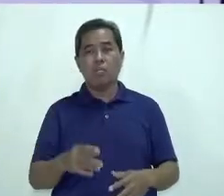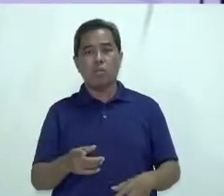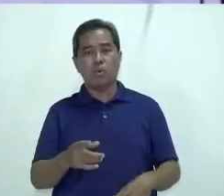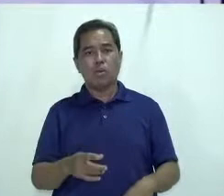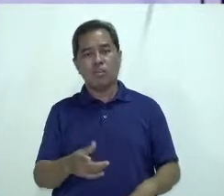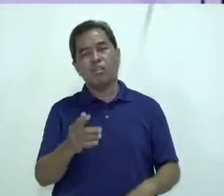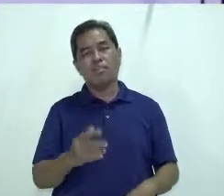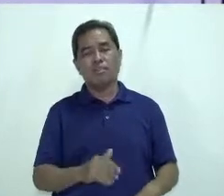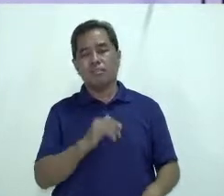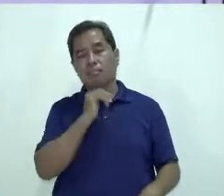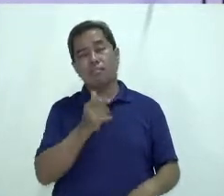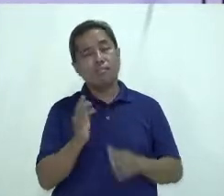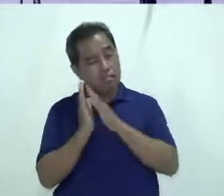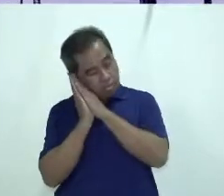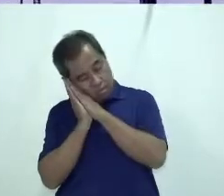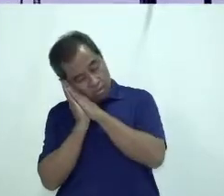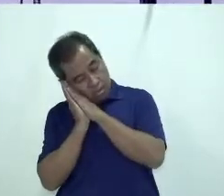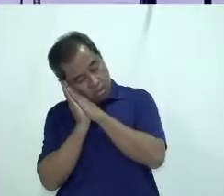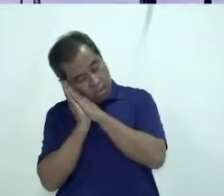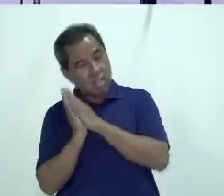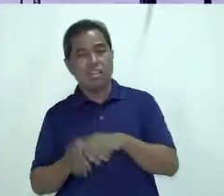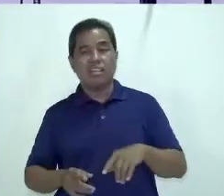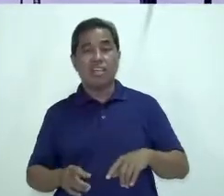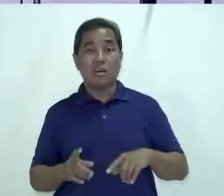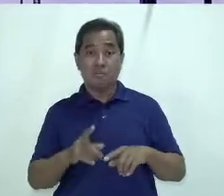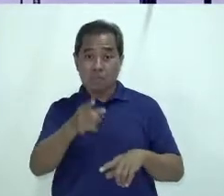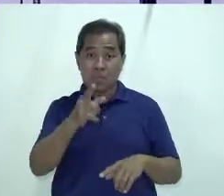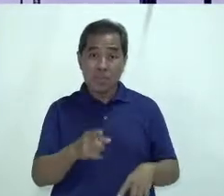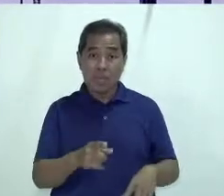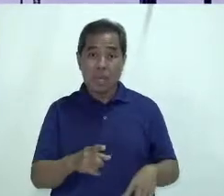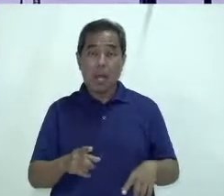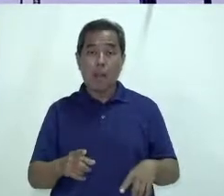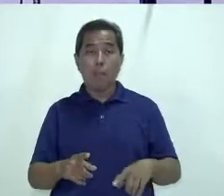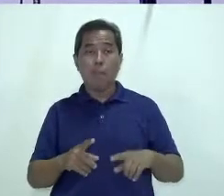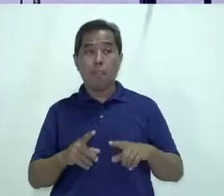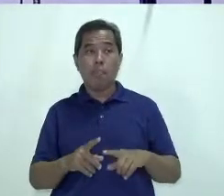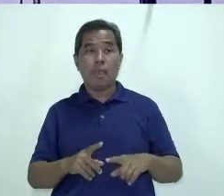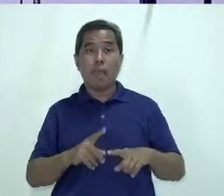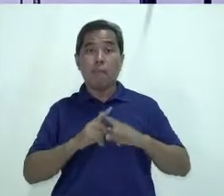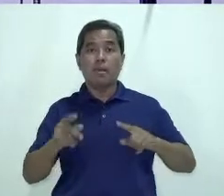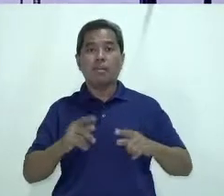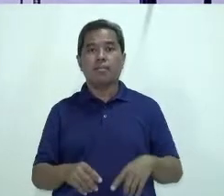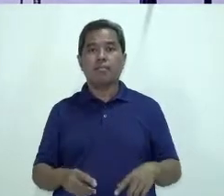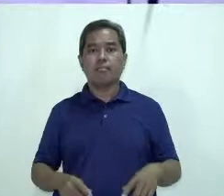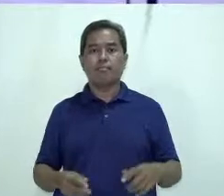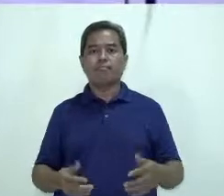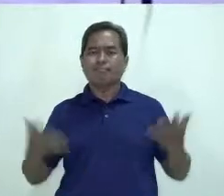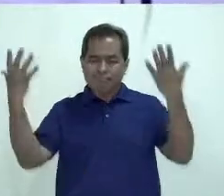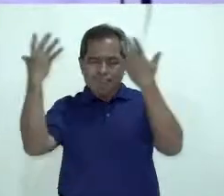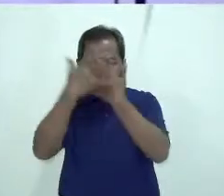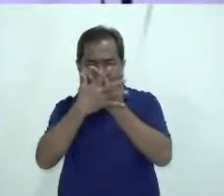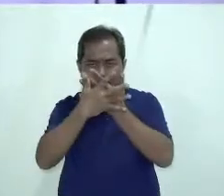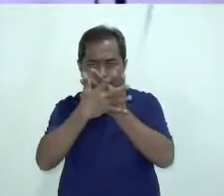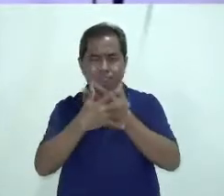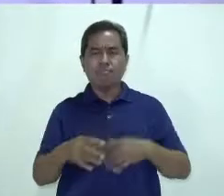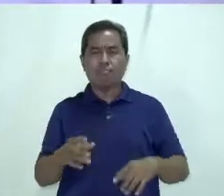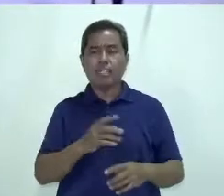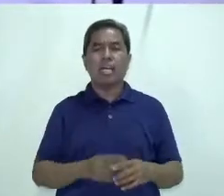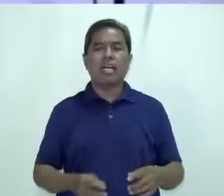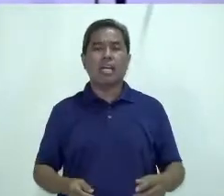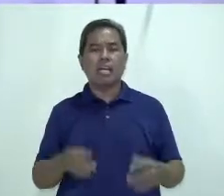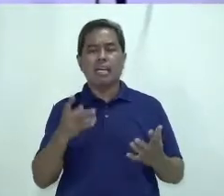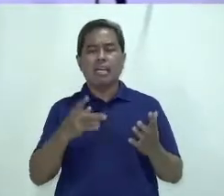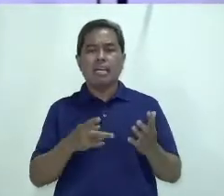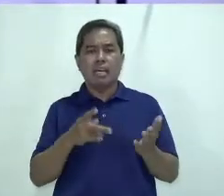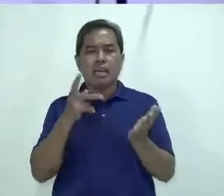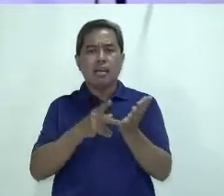that? When you have a problem, you can't sleep, right? It says here in verse 25, about midnight, Paul and Silas were